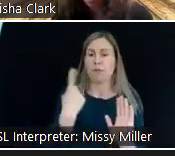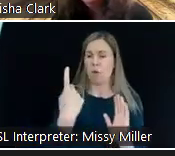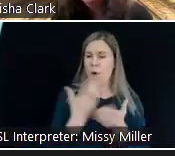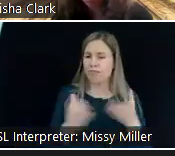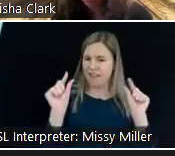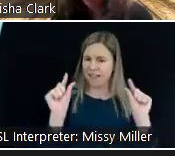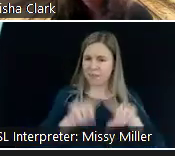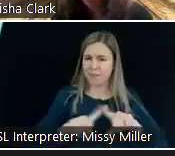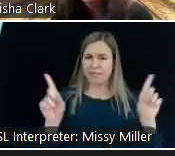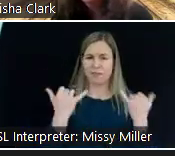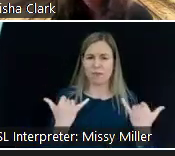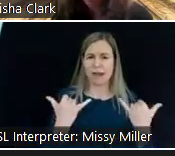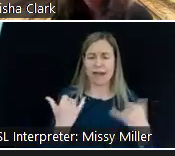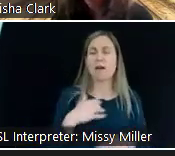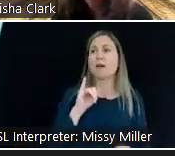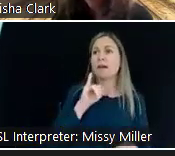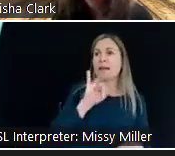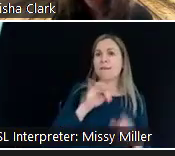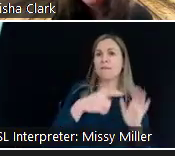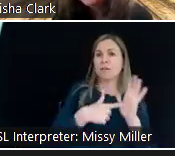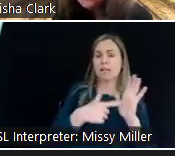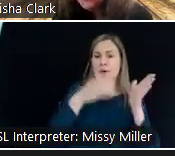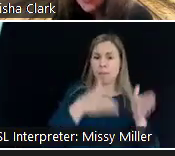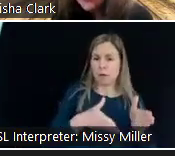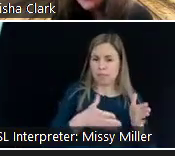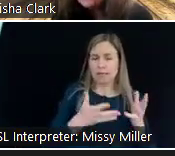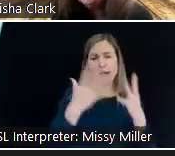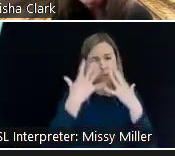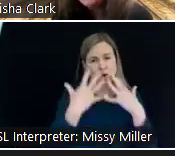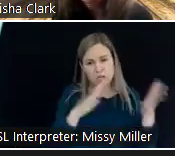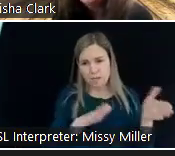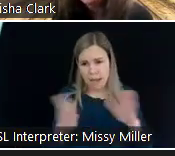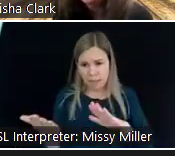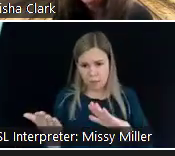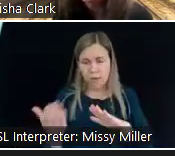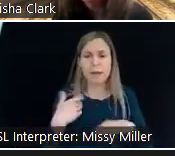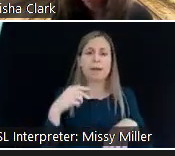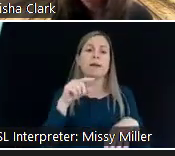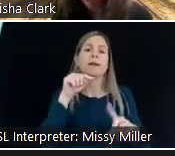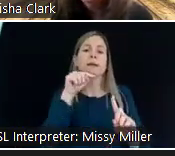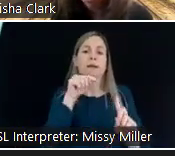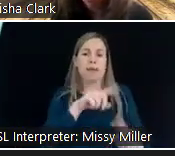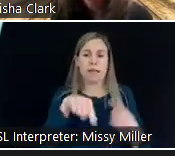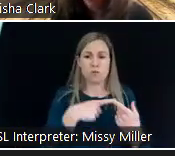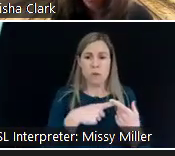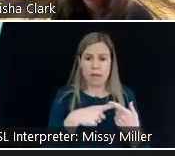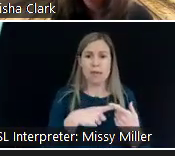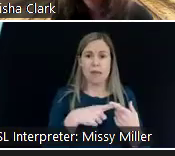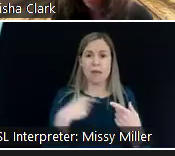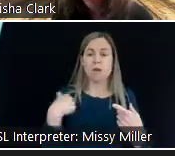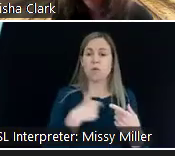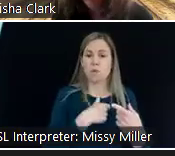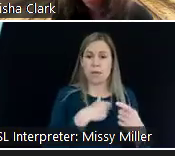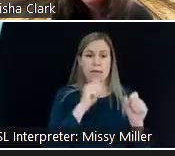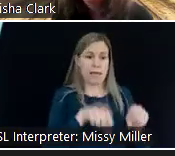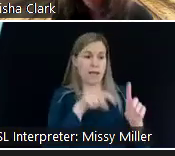different, if someone unfortunately passes away, then that is where we can then turn that